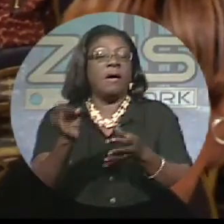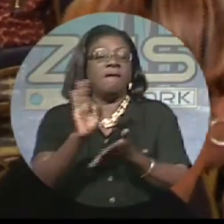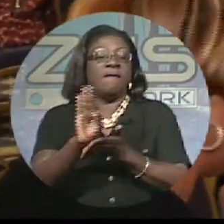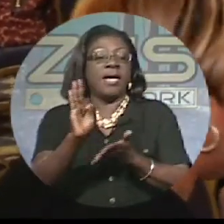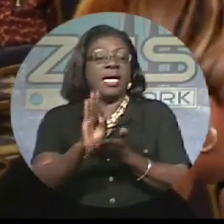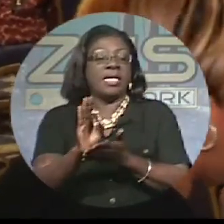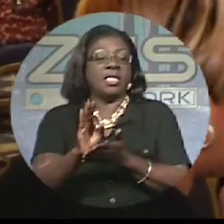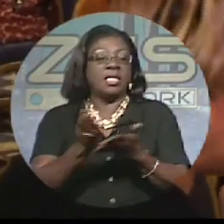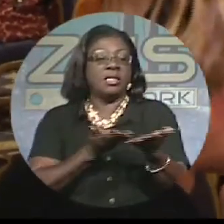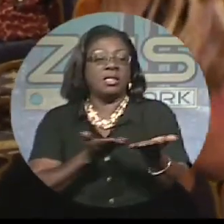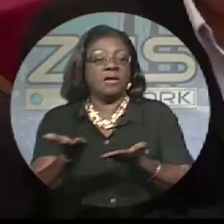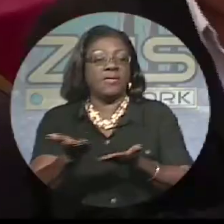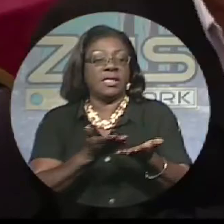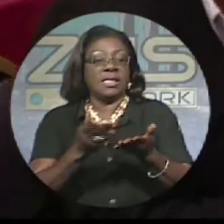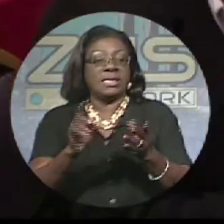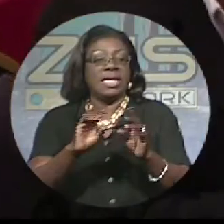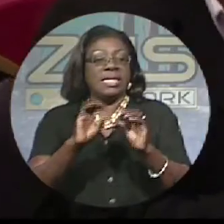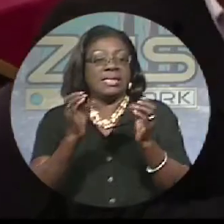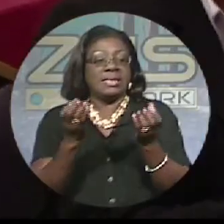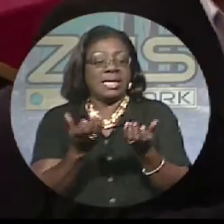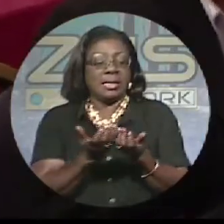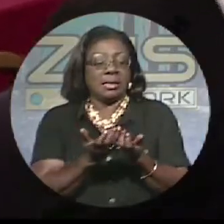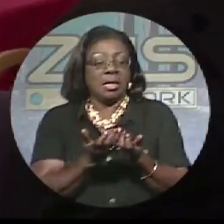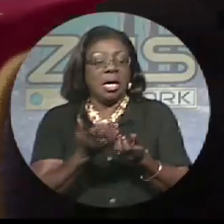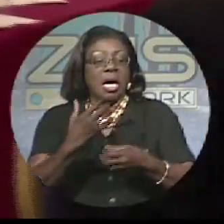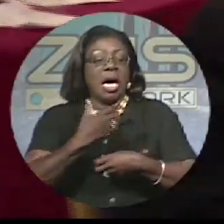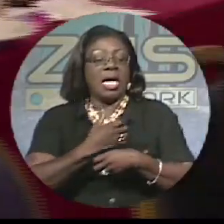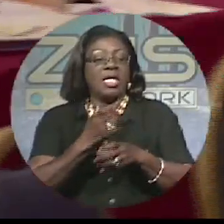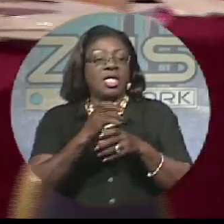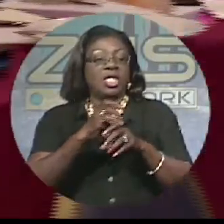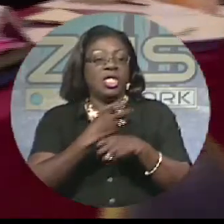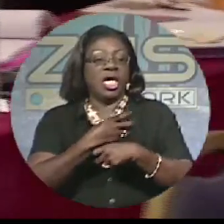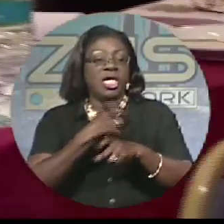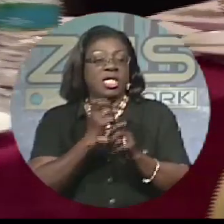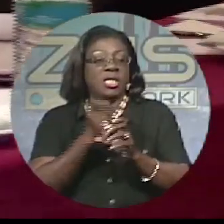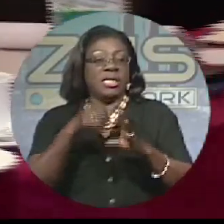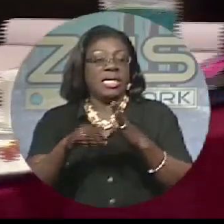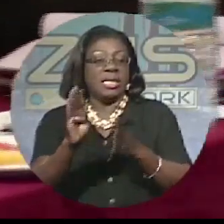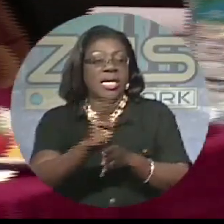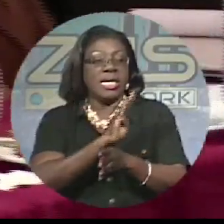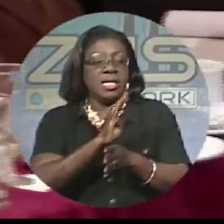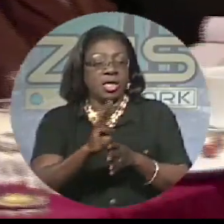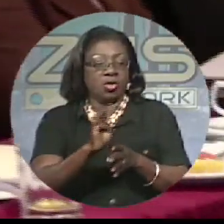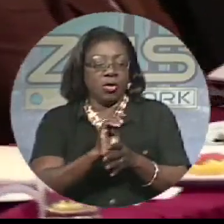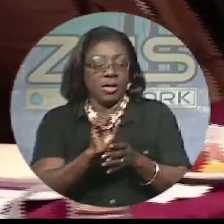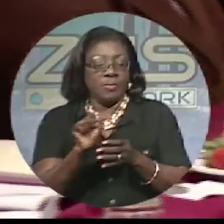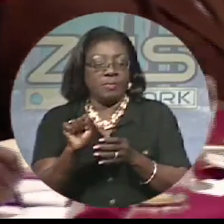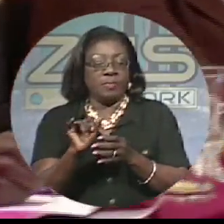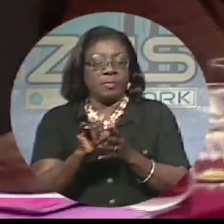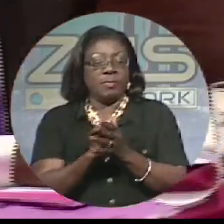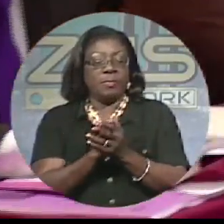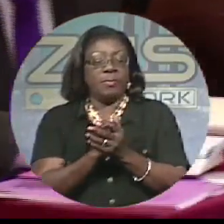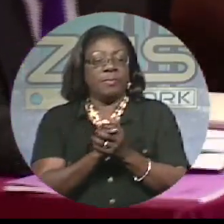sector on coming regulations and the changing demands in the industry. Siesca Adderley, ZNS Network News.